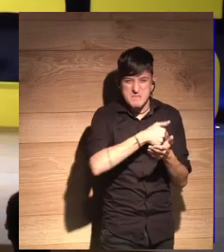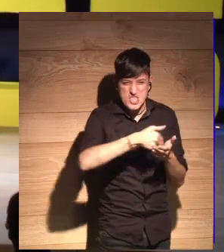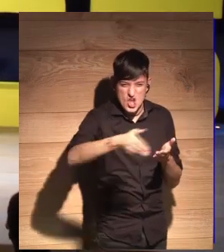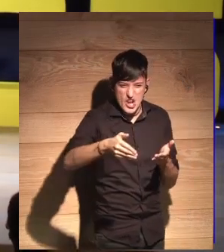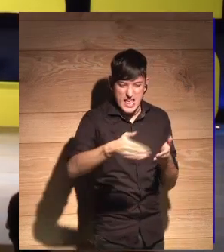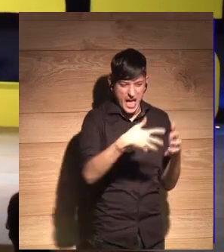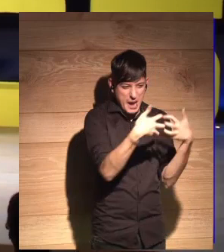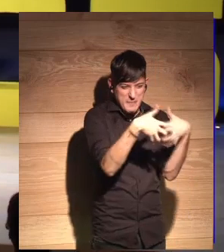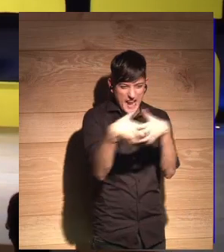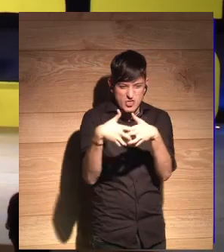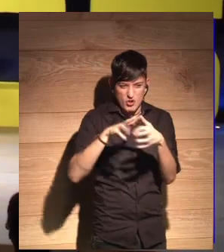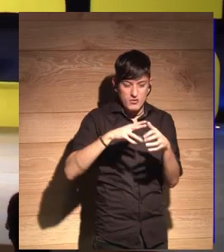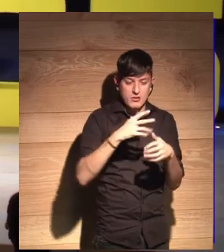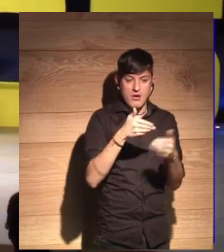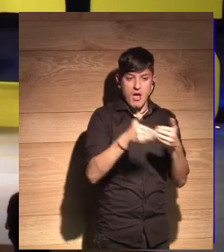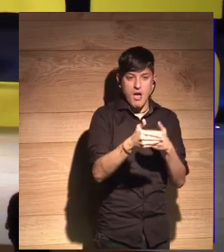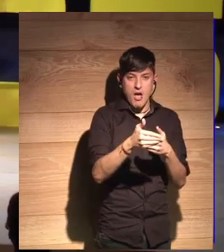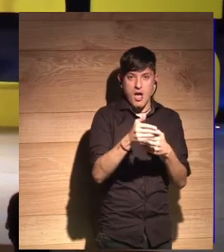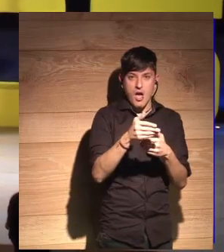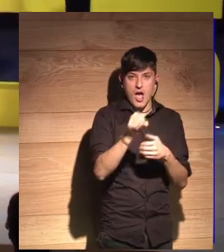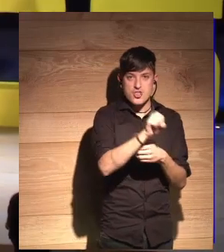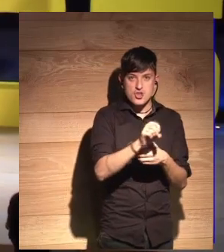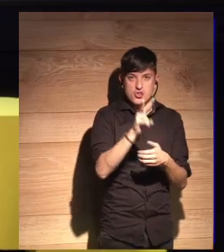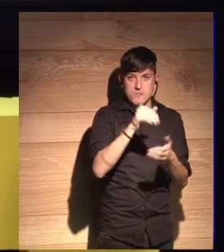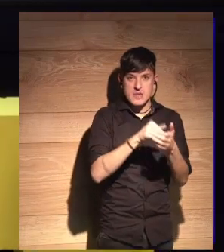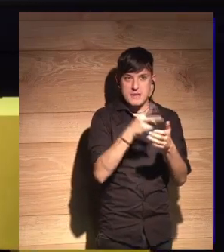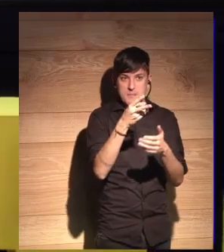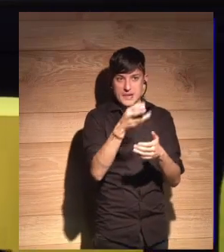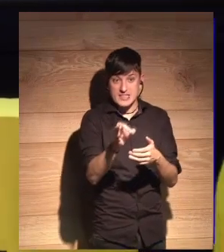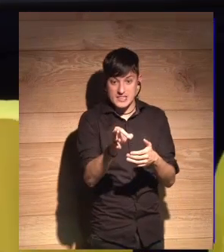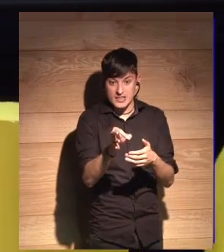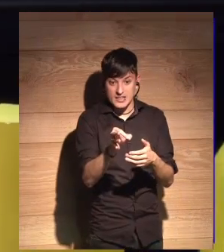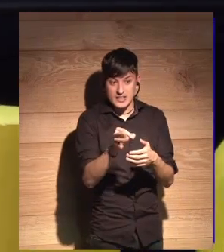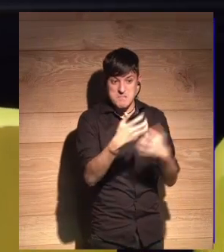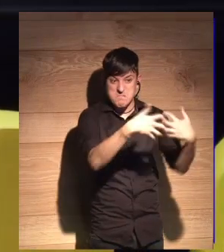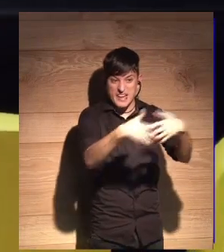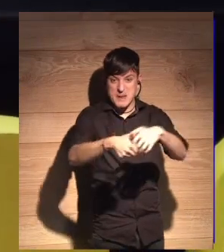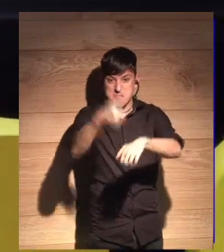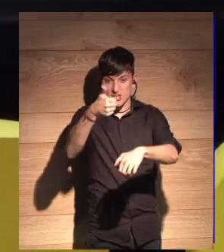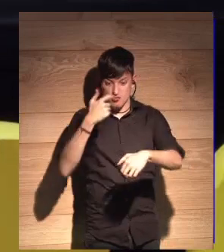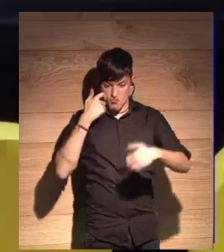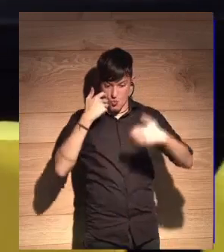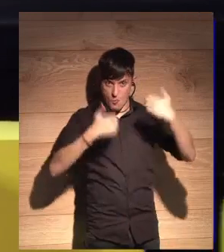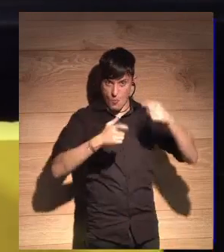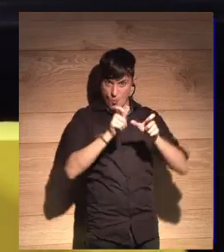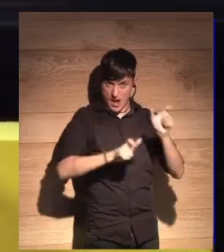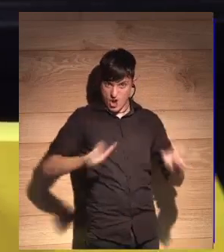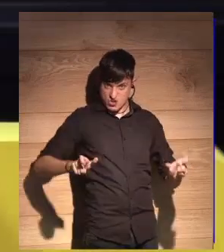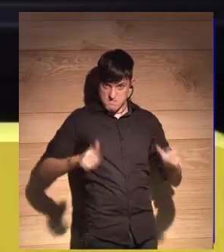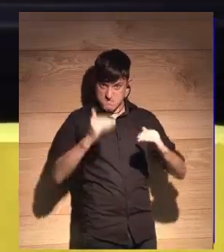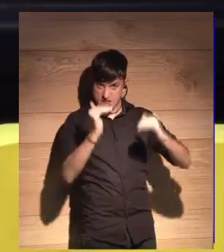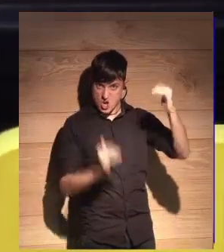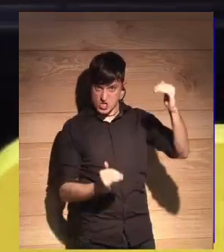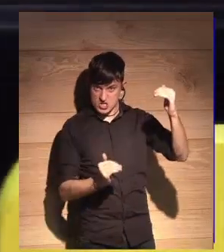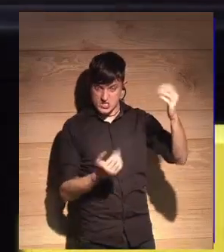are outnumbering people, then the scarcest resource no longer is technology.